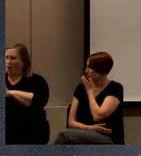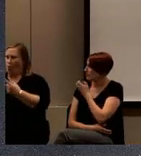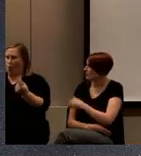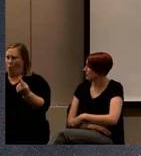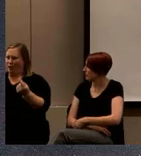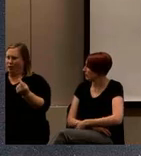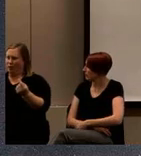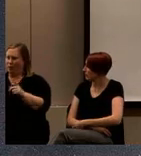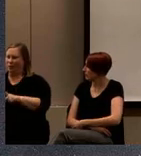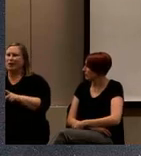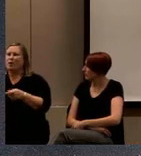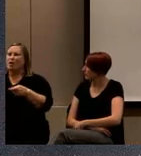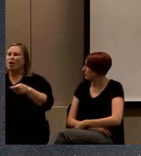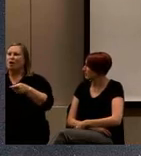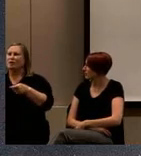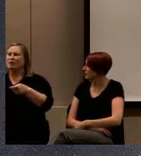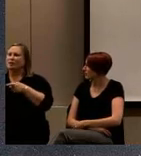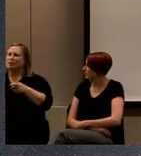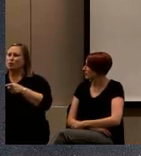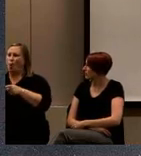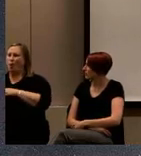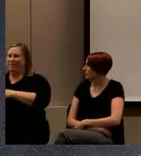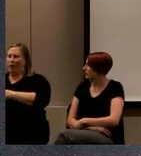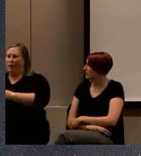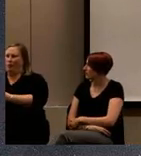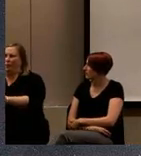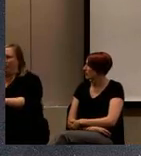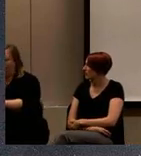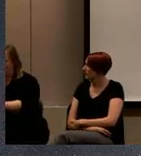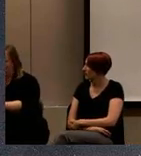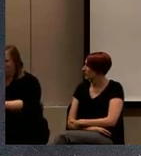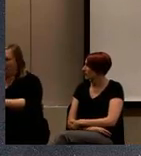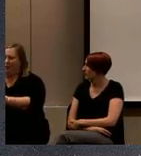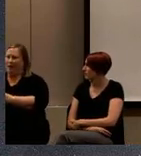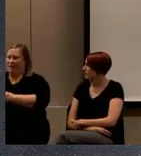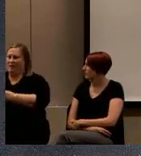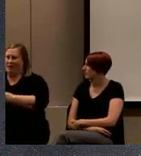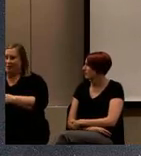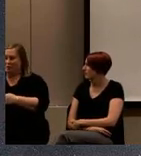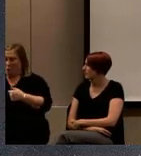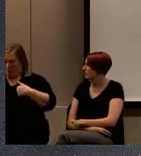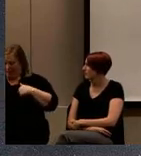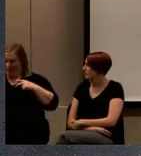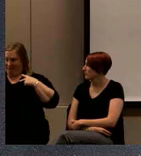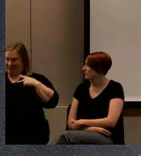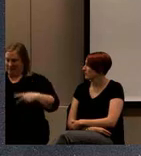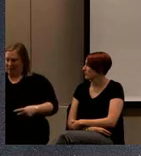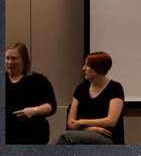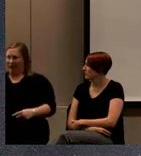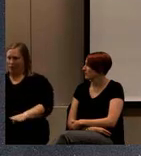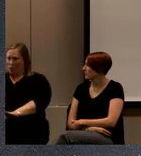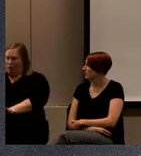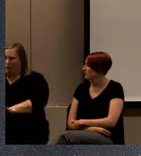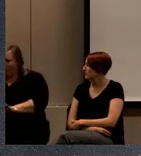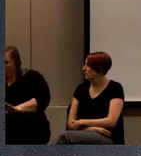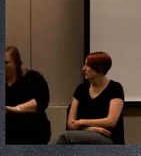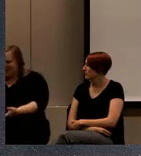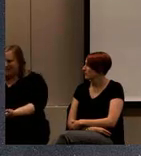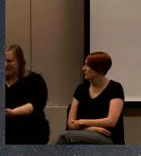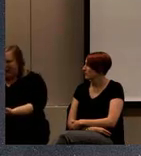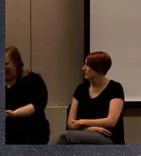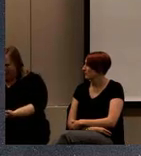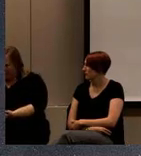for lack of a better term, control the accelerator of the vehicle by, you know, pushing it down or pulling it back. It doesn't